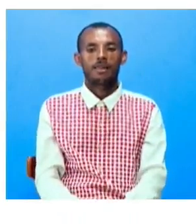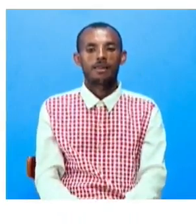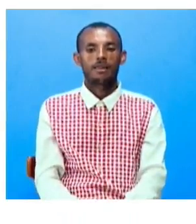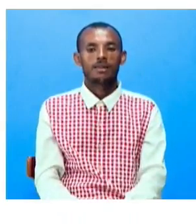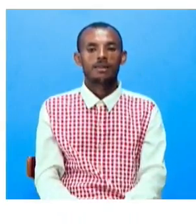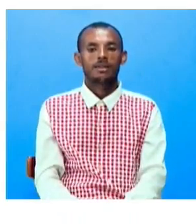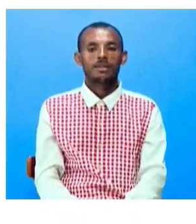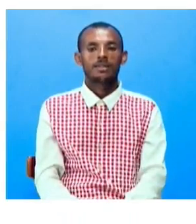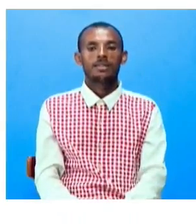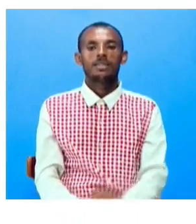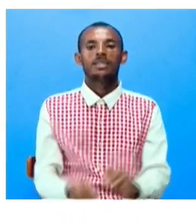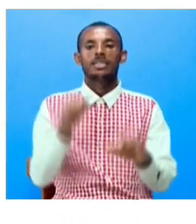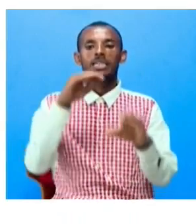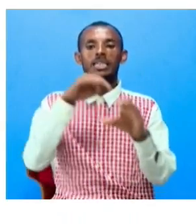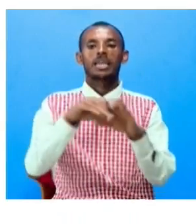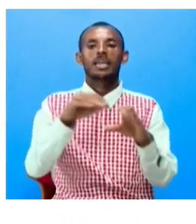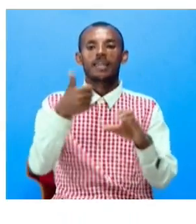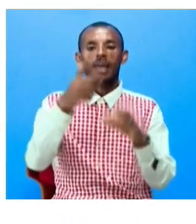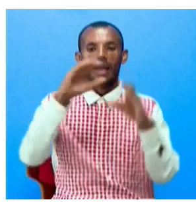In a class,